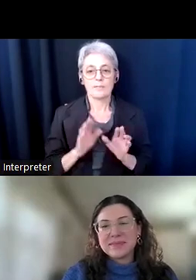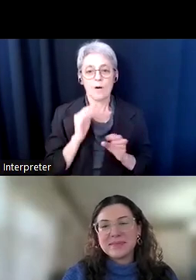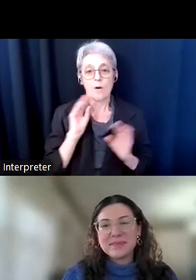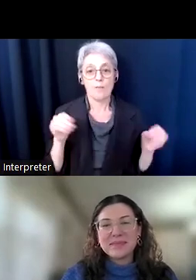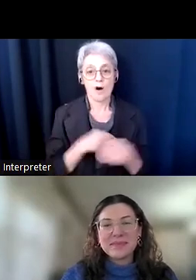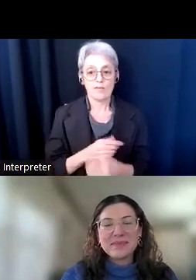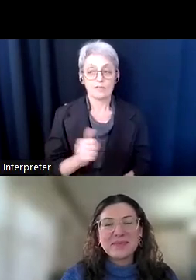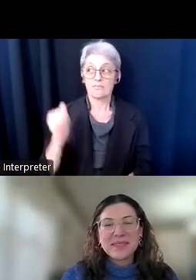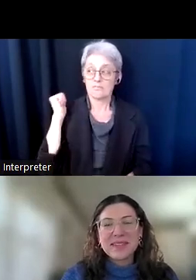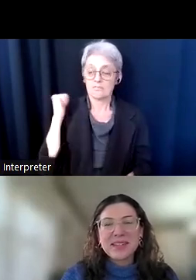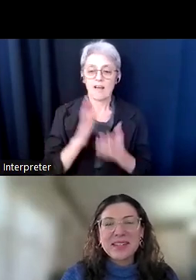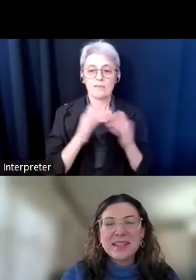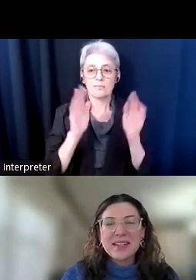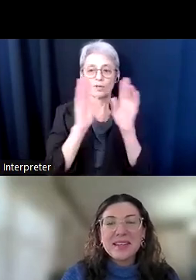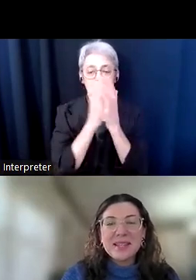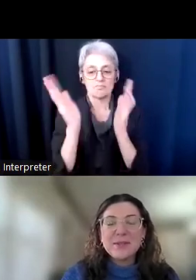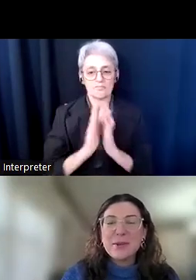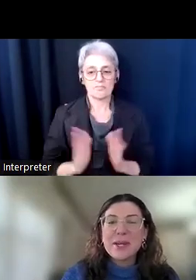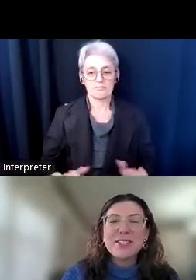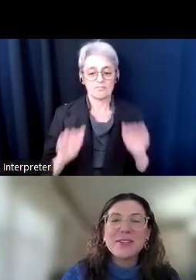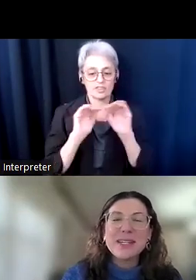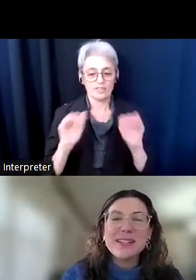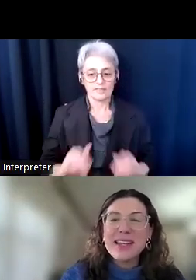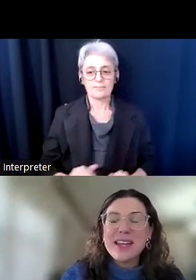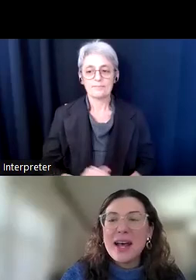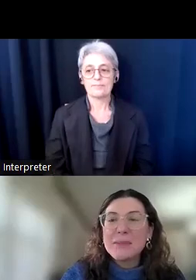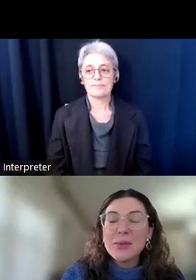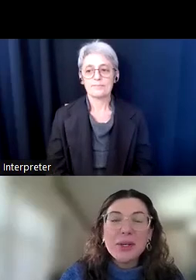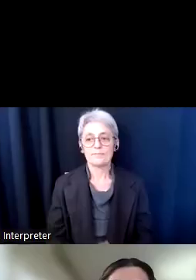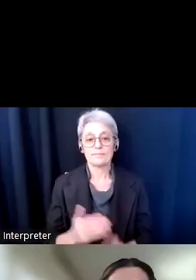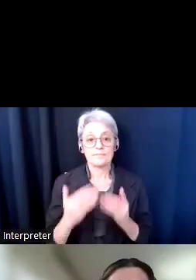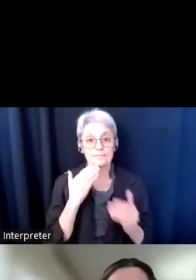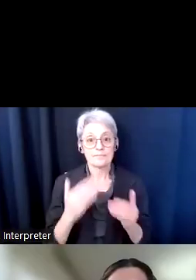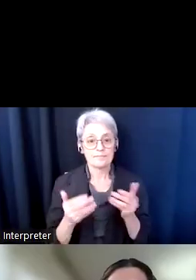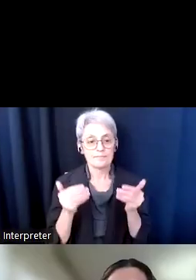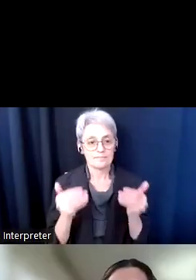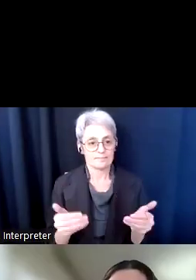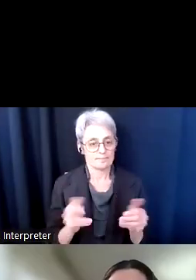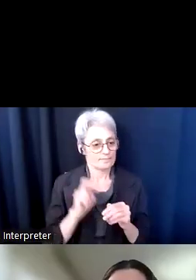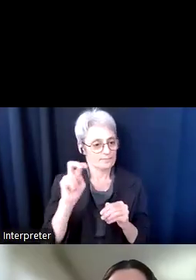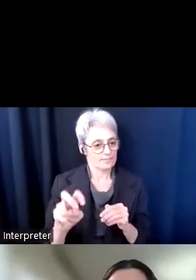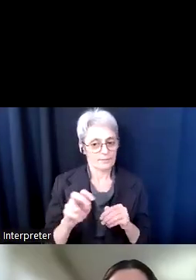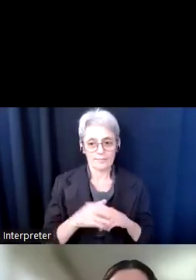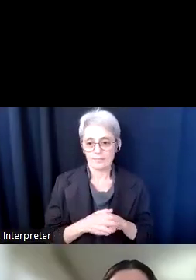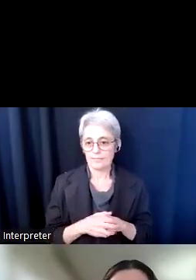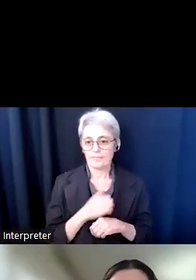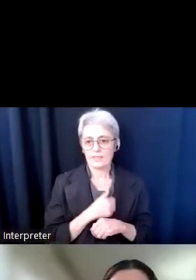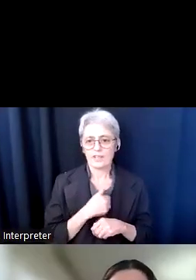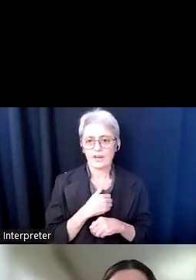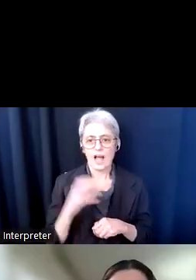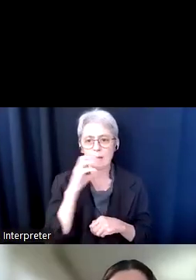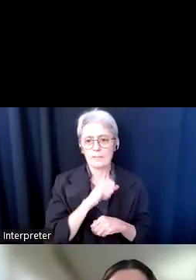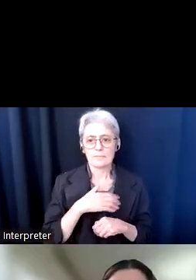to be here. Thank you so much, everyone. You can go ahead and jump to the next slide. And I apologize, I missed my